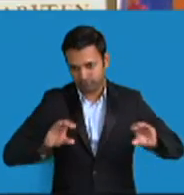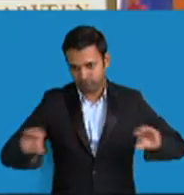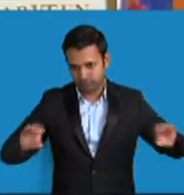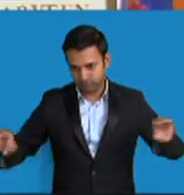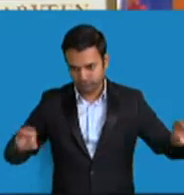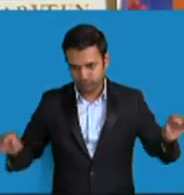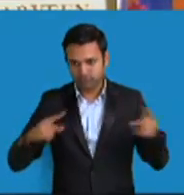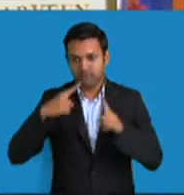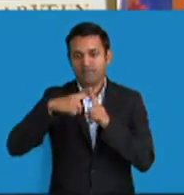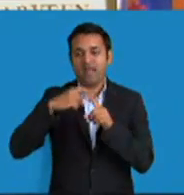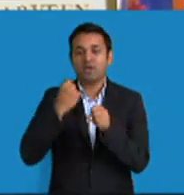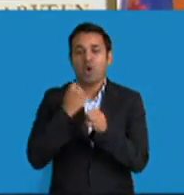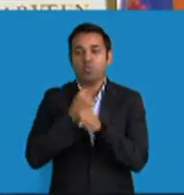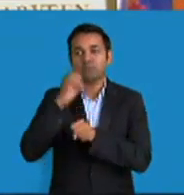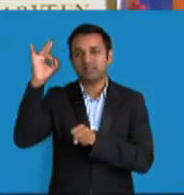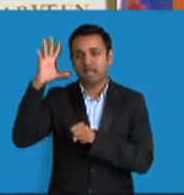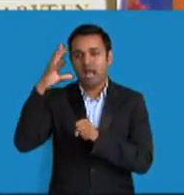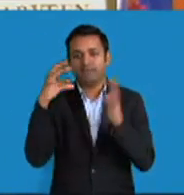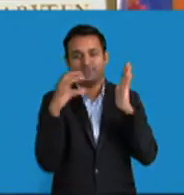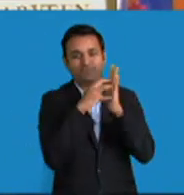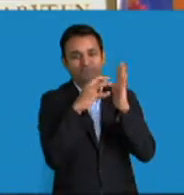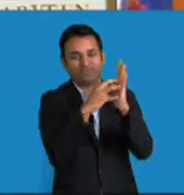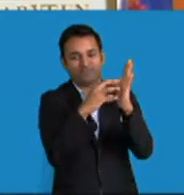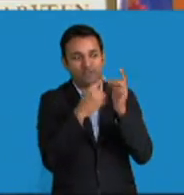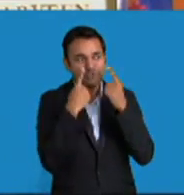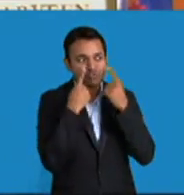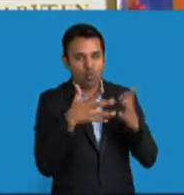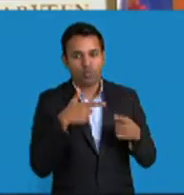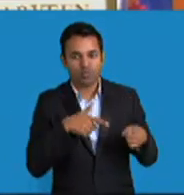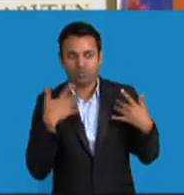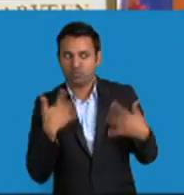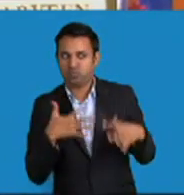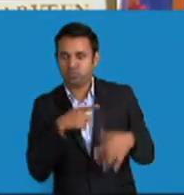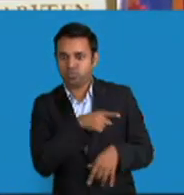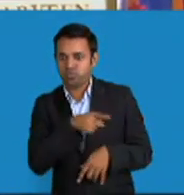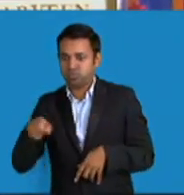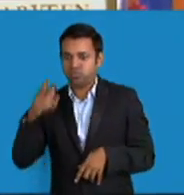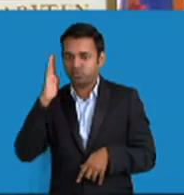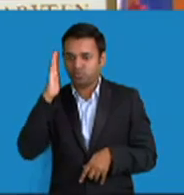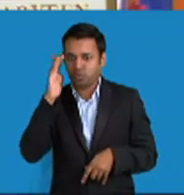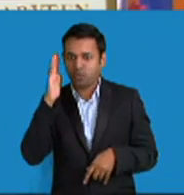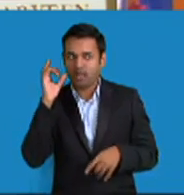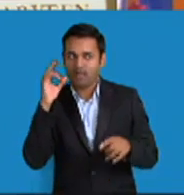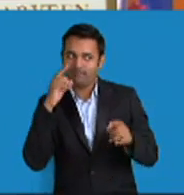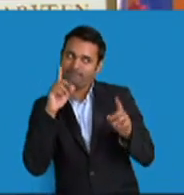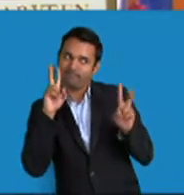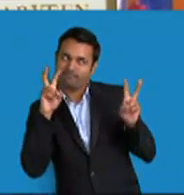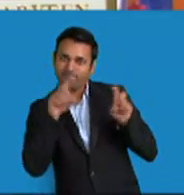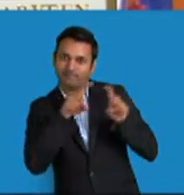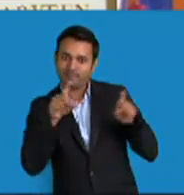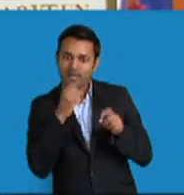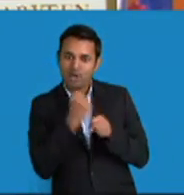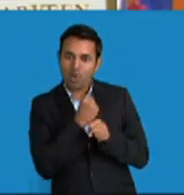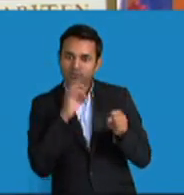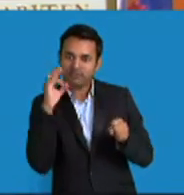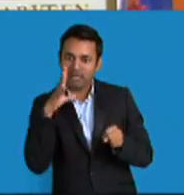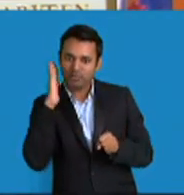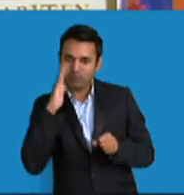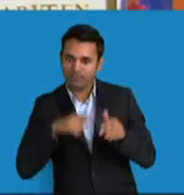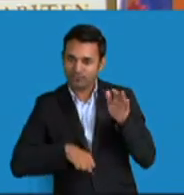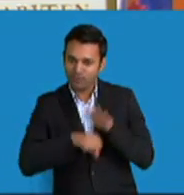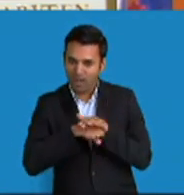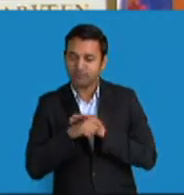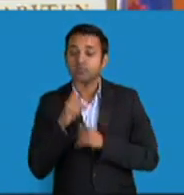gold star school, Madam Speaker. Madam Speaker, with respect to 100% pass rate, we had for year